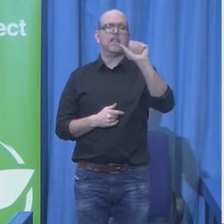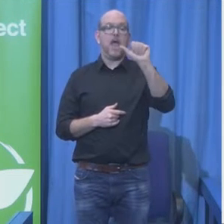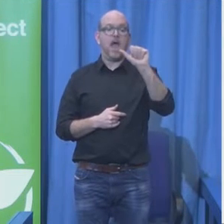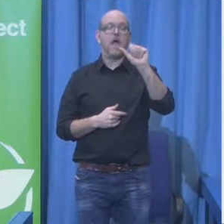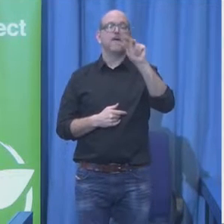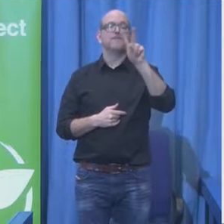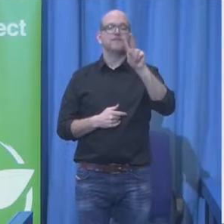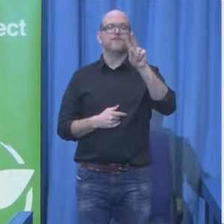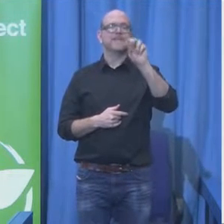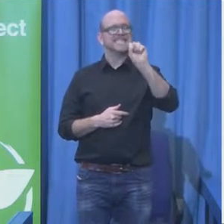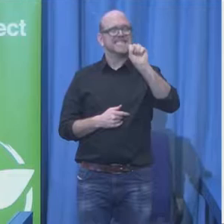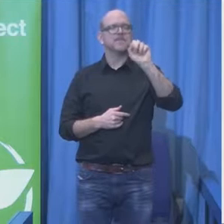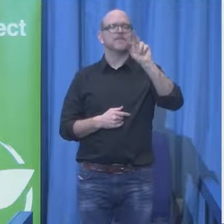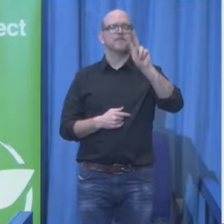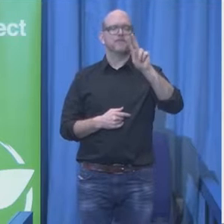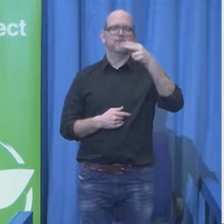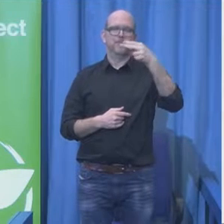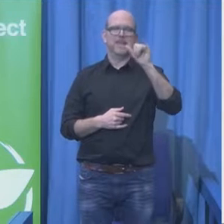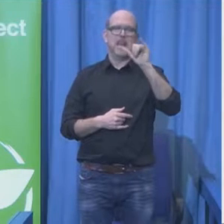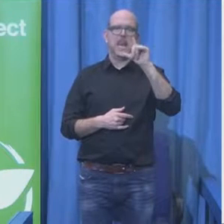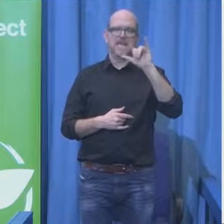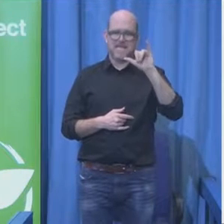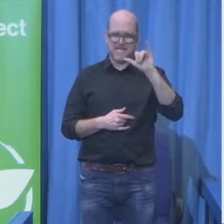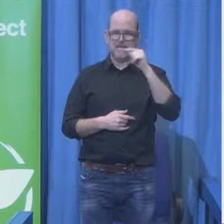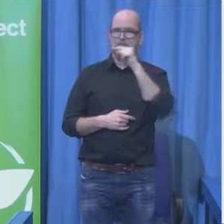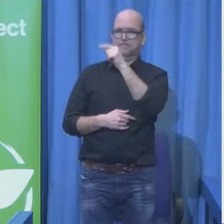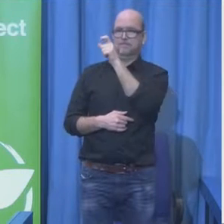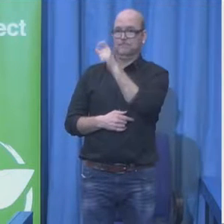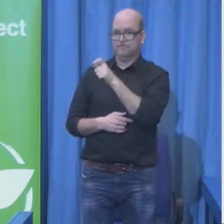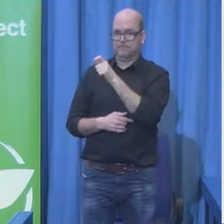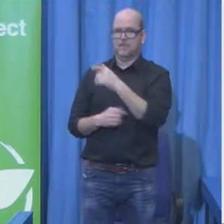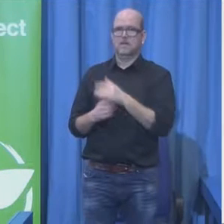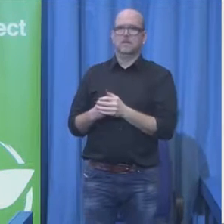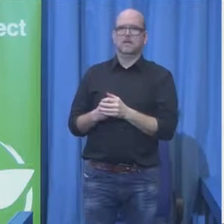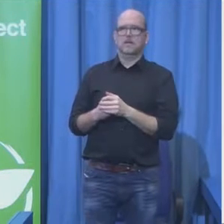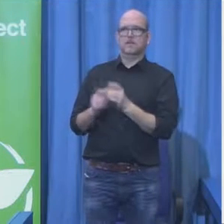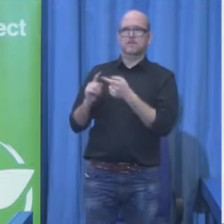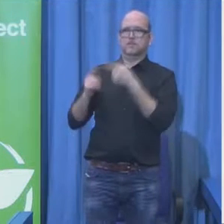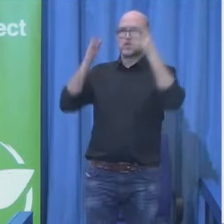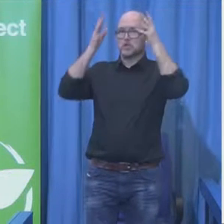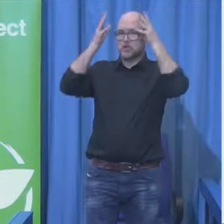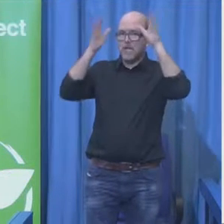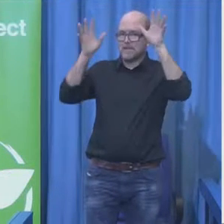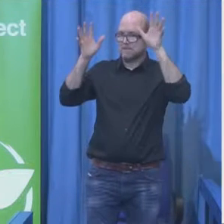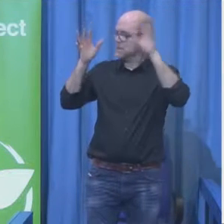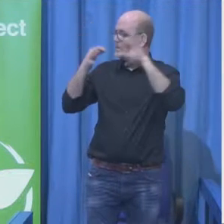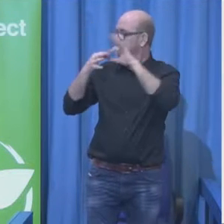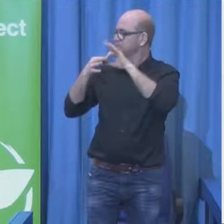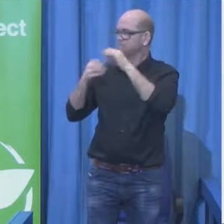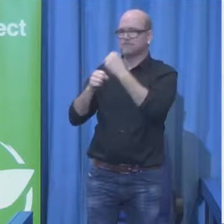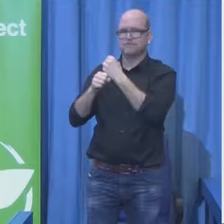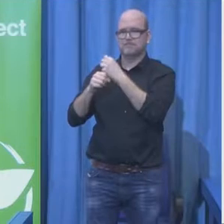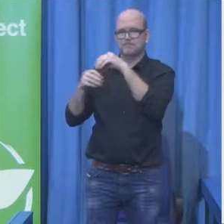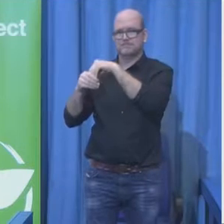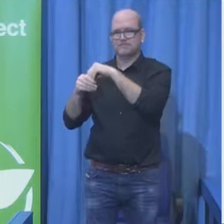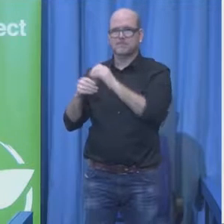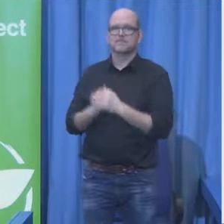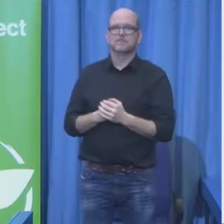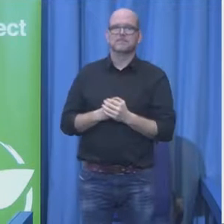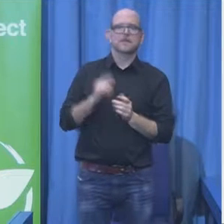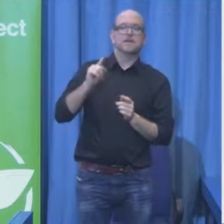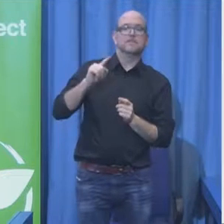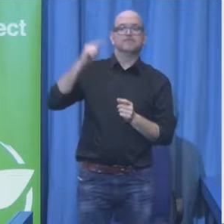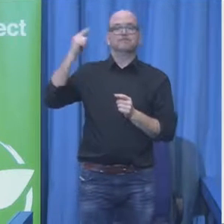Strasbourg. And to my extreme right, honorary Marek PLURA, member of the European